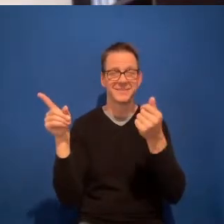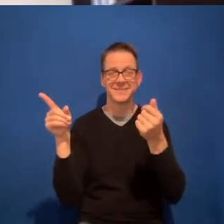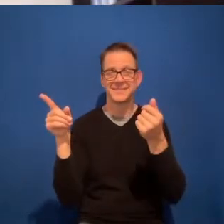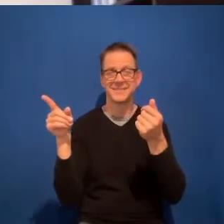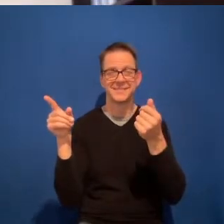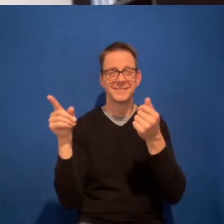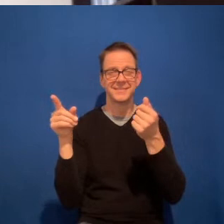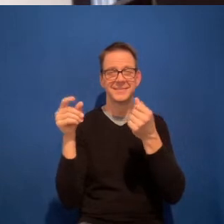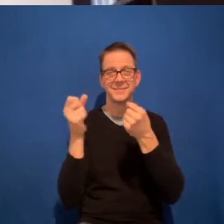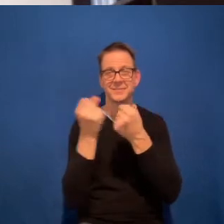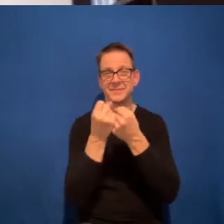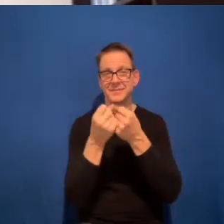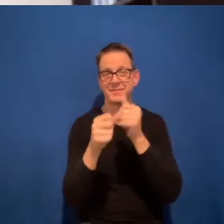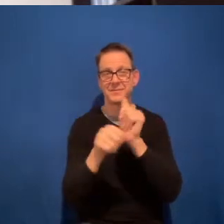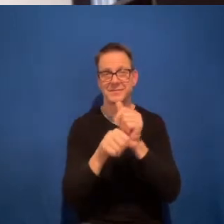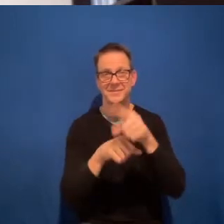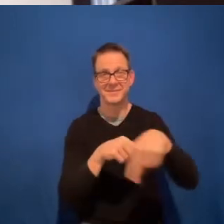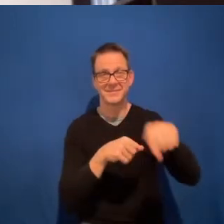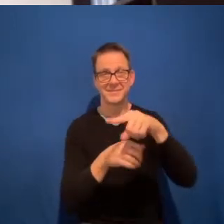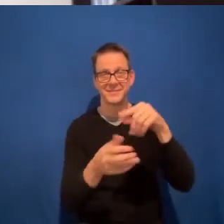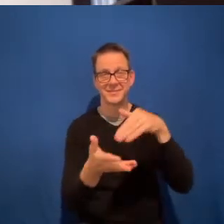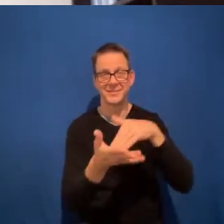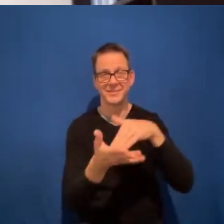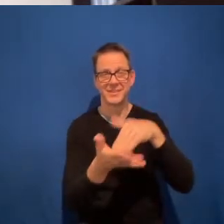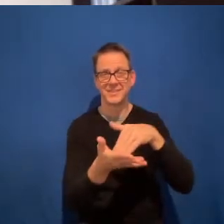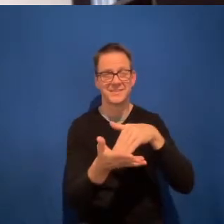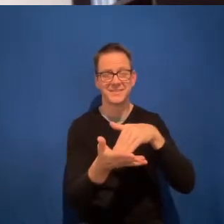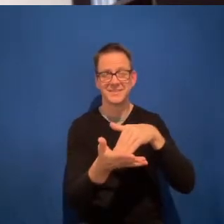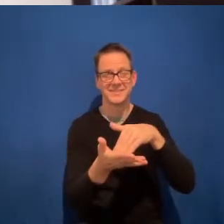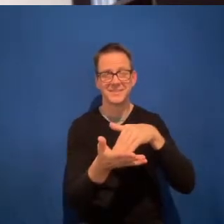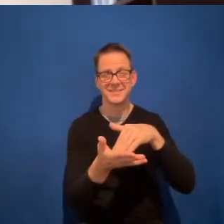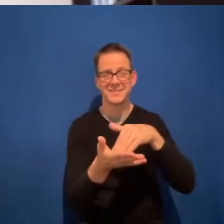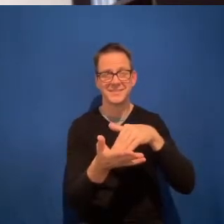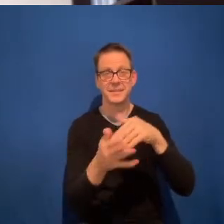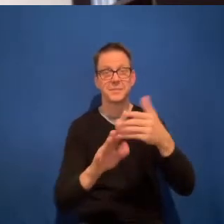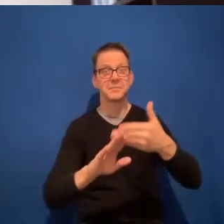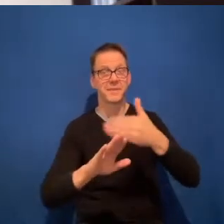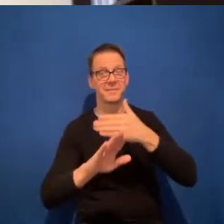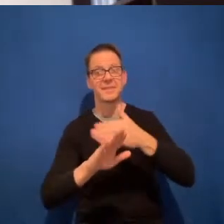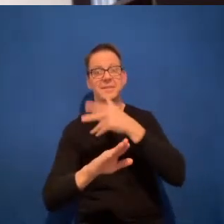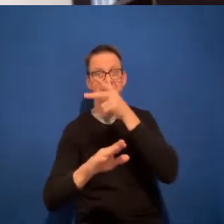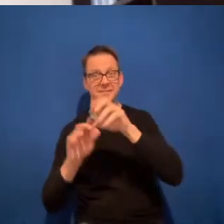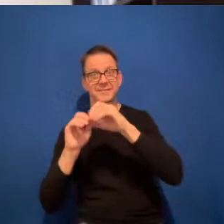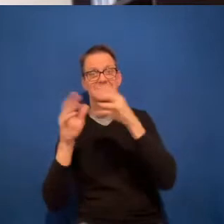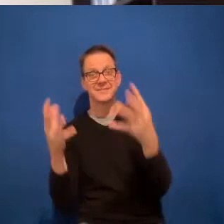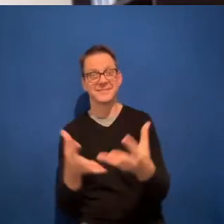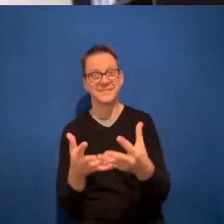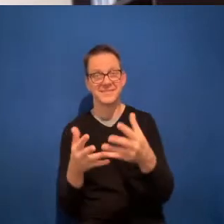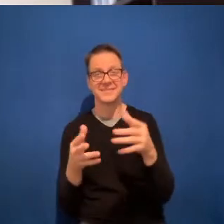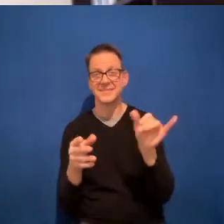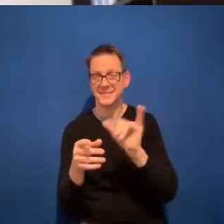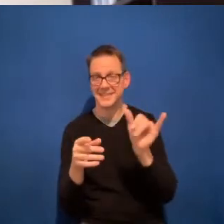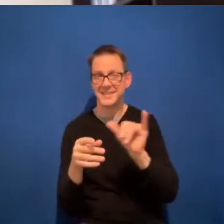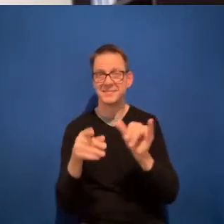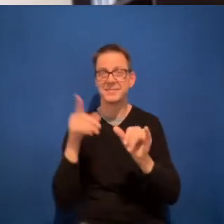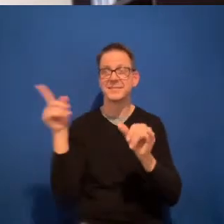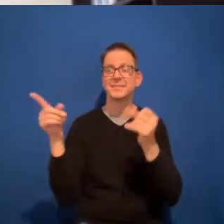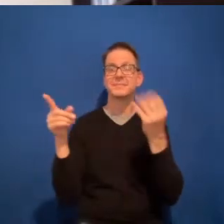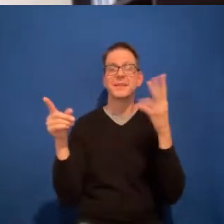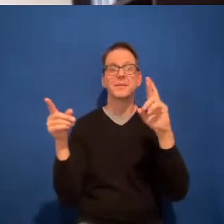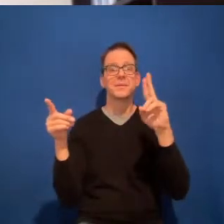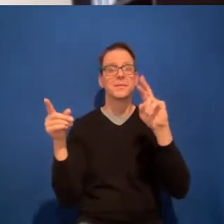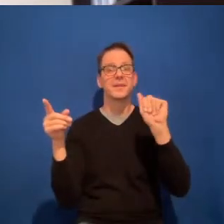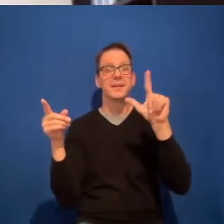been doing even prior to the pandemic, because there was a lot of rural doctors that were using